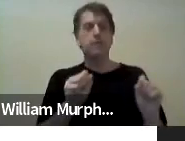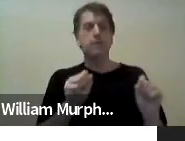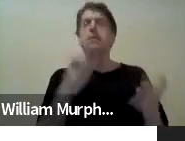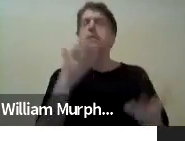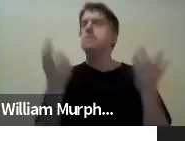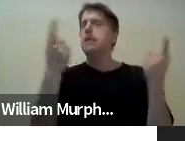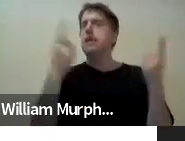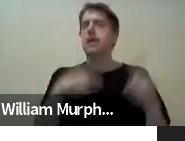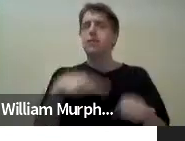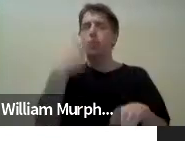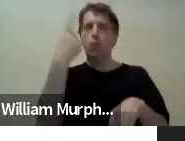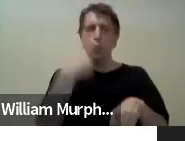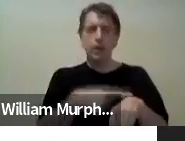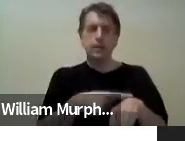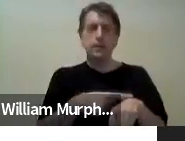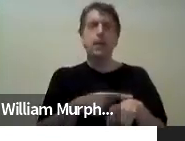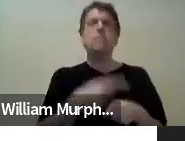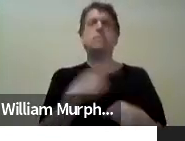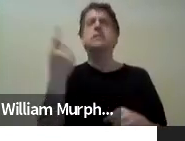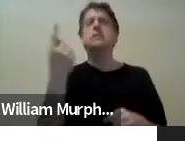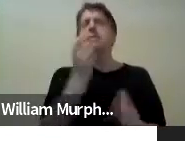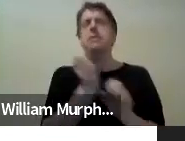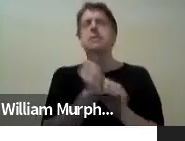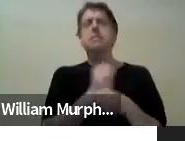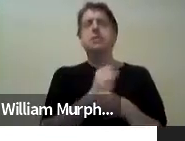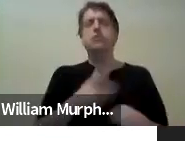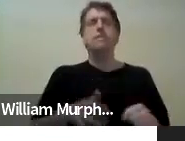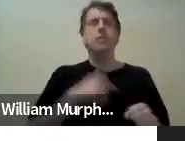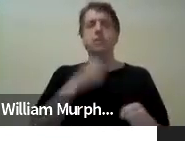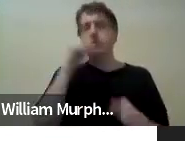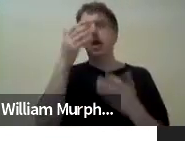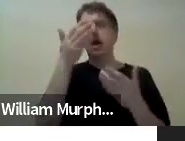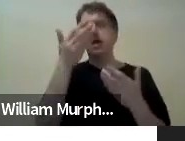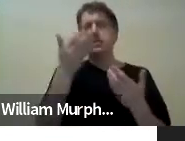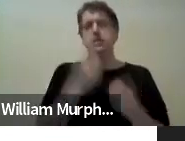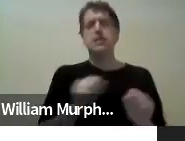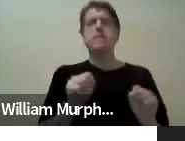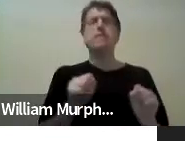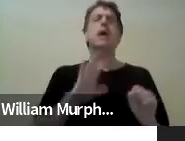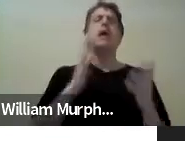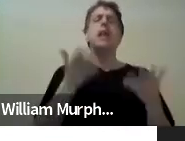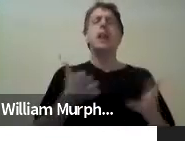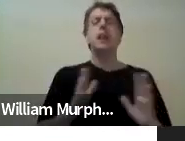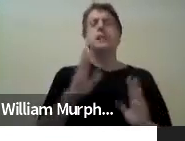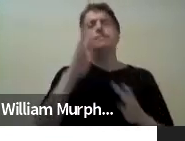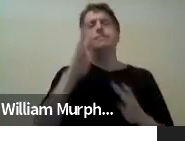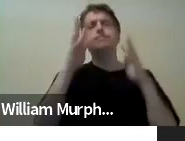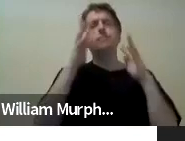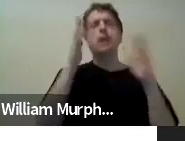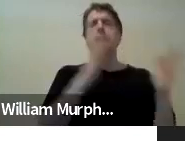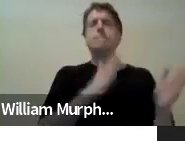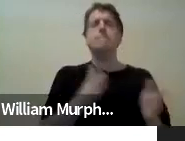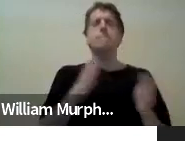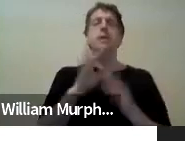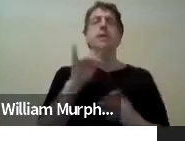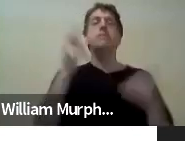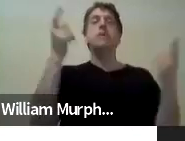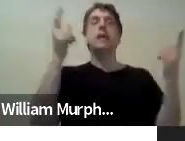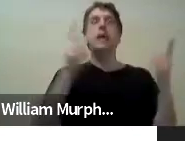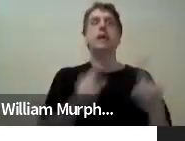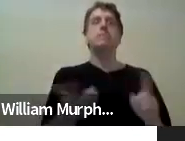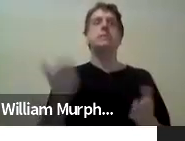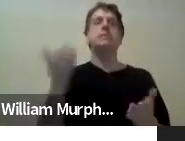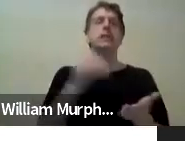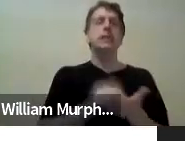once, something made you unsafe. Let's put together a plan of what you could do if this happens again, if you feel like you have